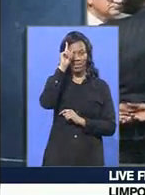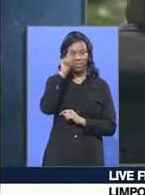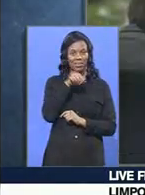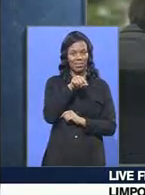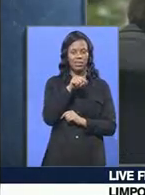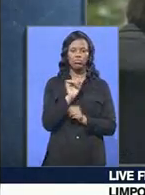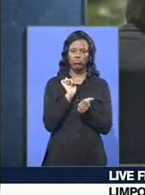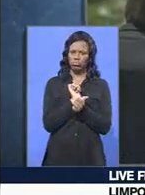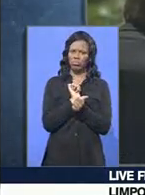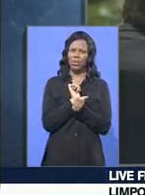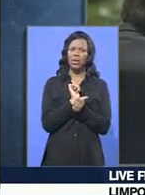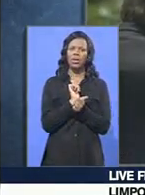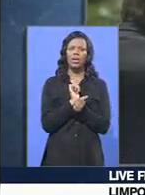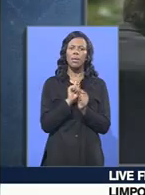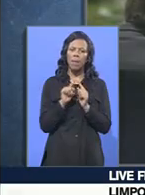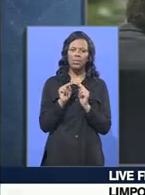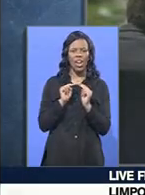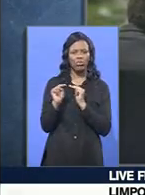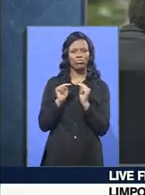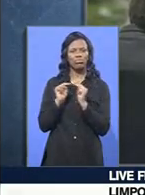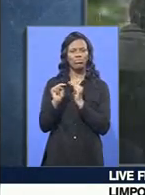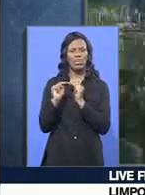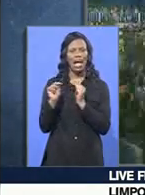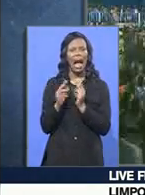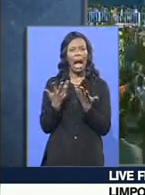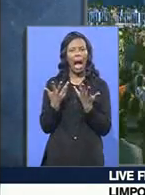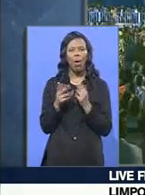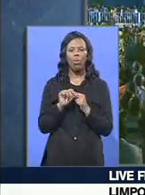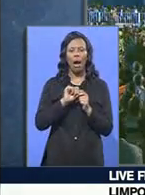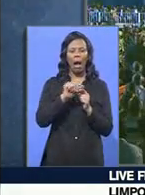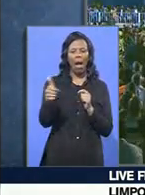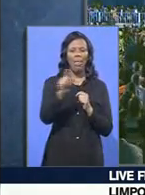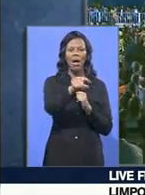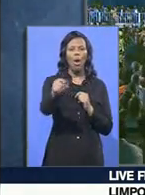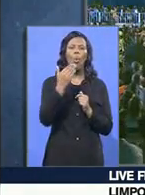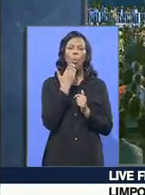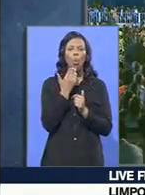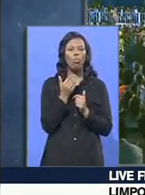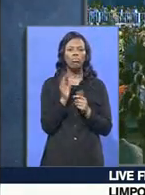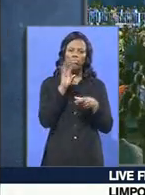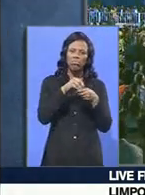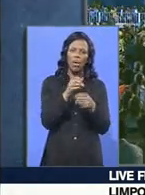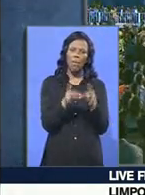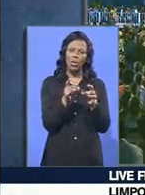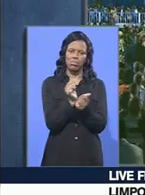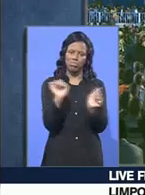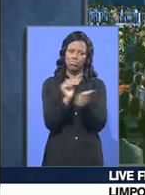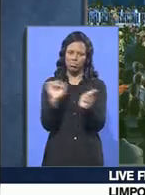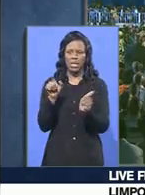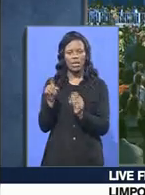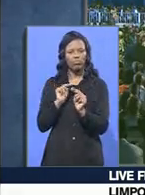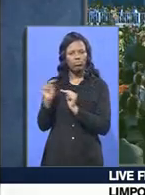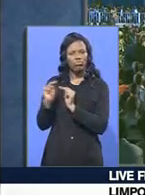prisoner, negotiated the release of other political prisoners, once